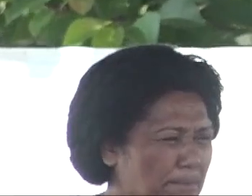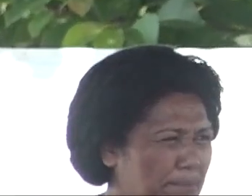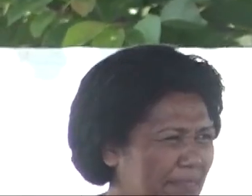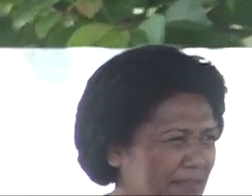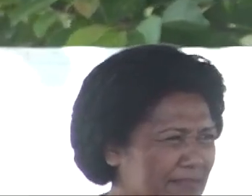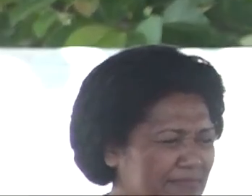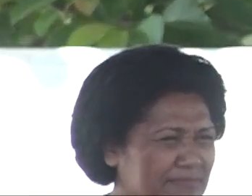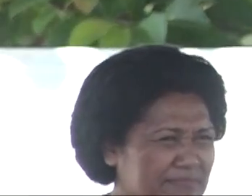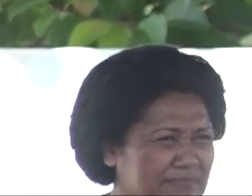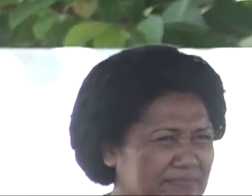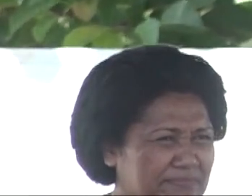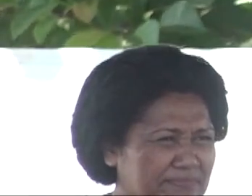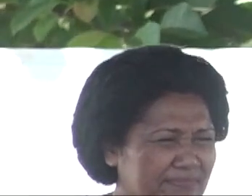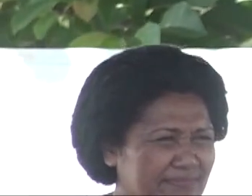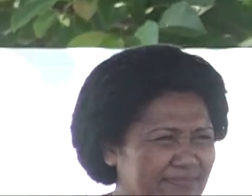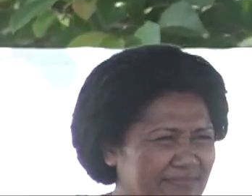sakali una maro ina ba vinak.